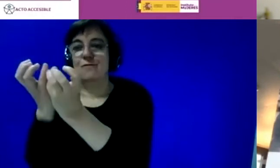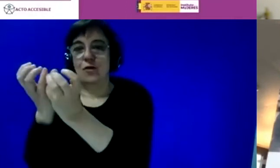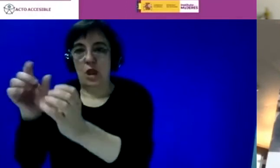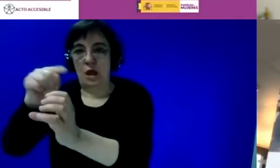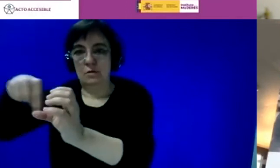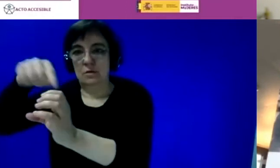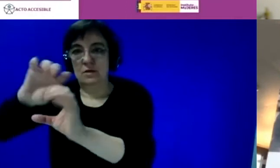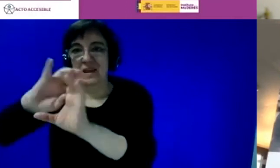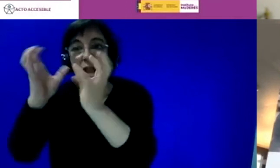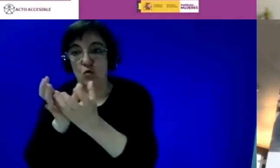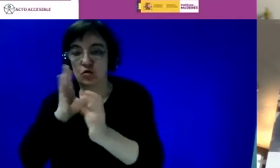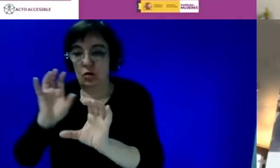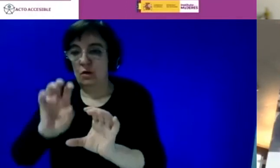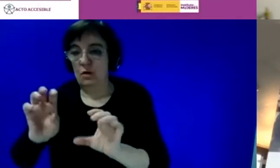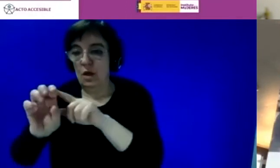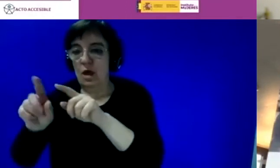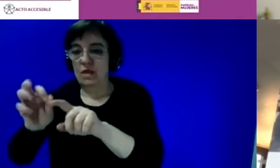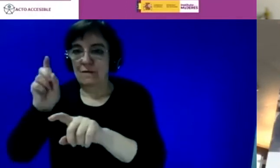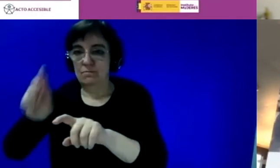icon with a globe,